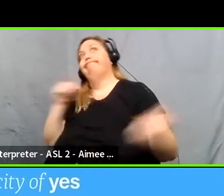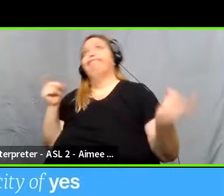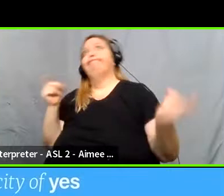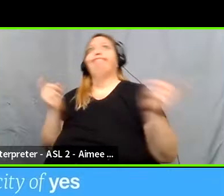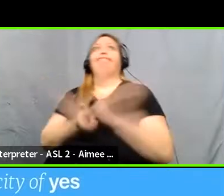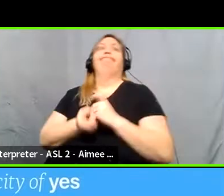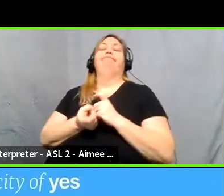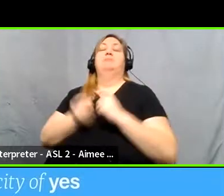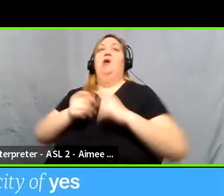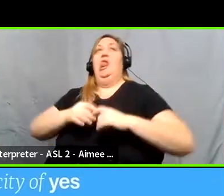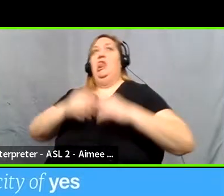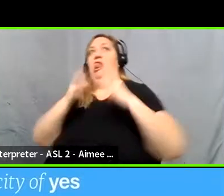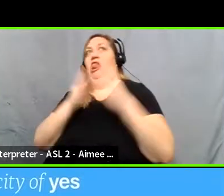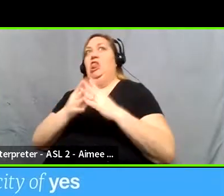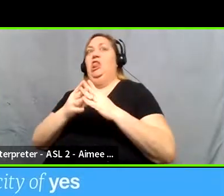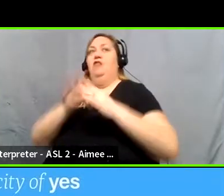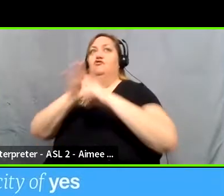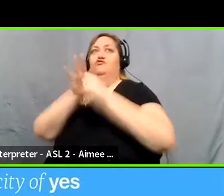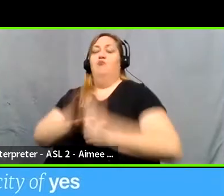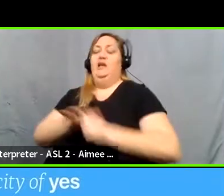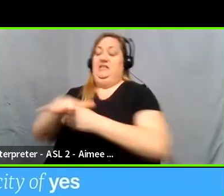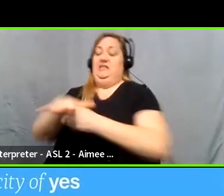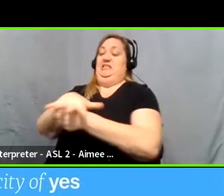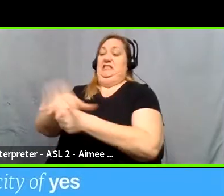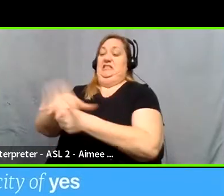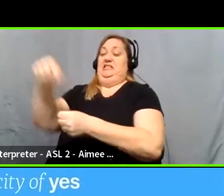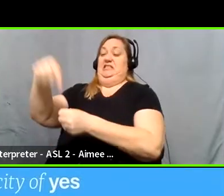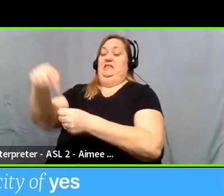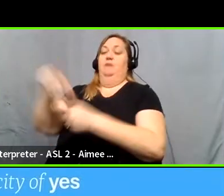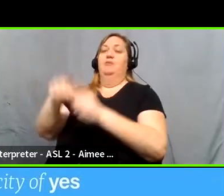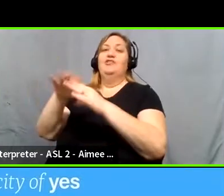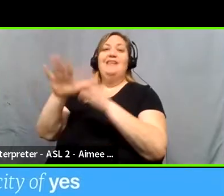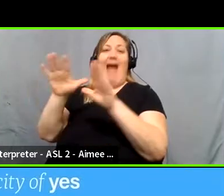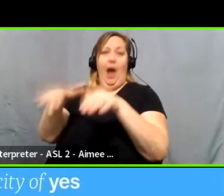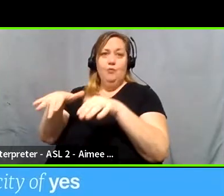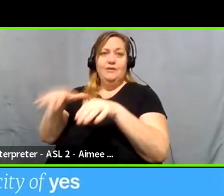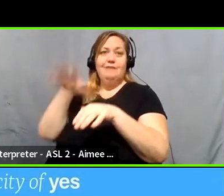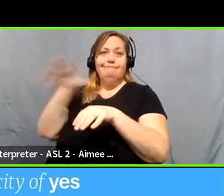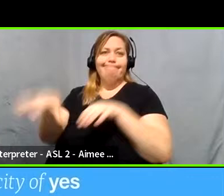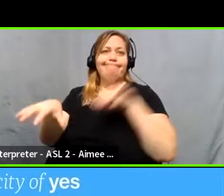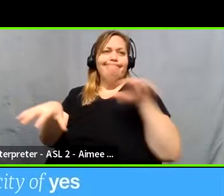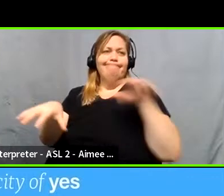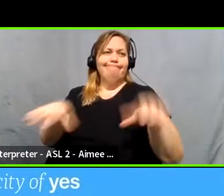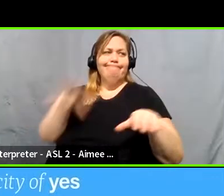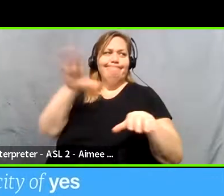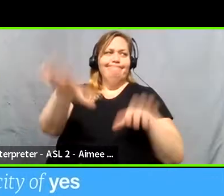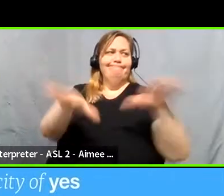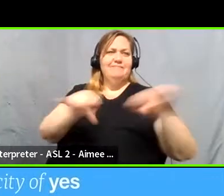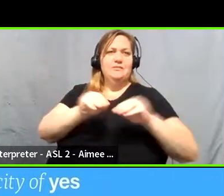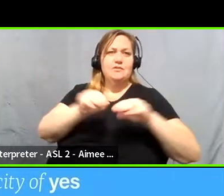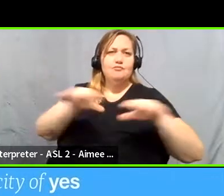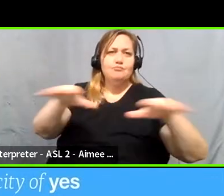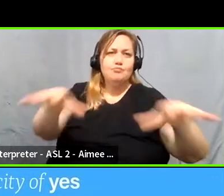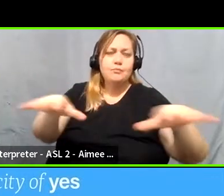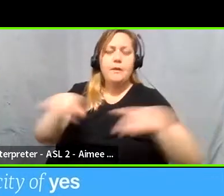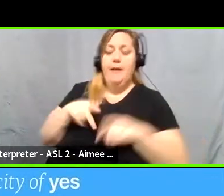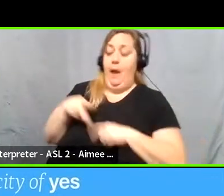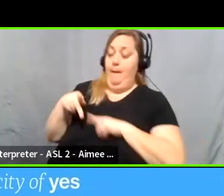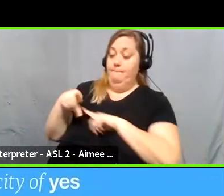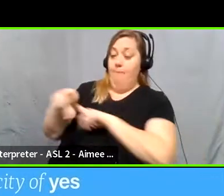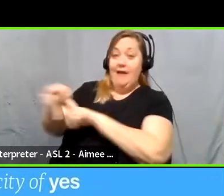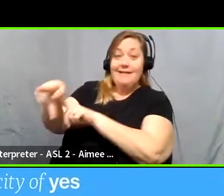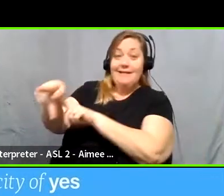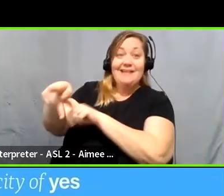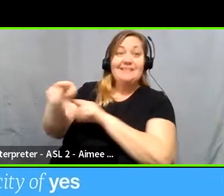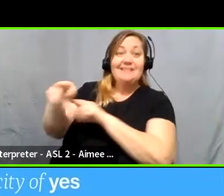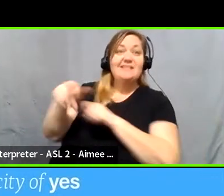infrastructure in any one location, but just a little bit of housing in every neighborhood. As for the bike lanes and coordination about other kinds